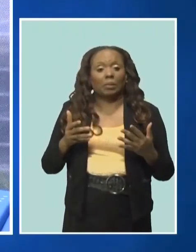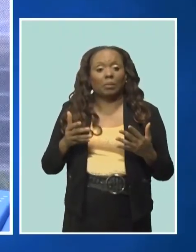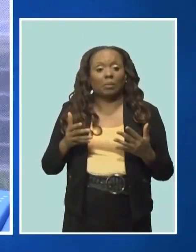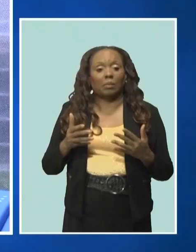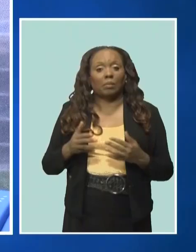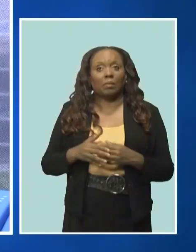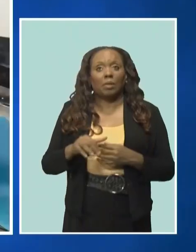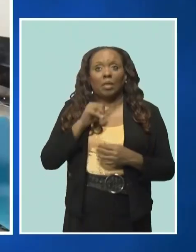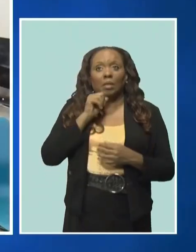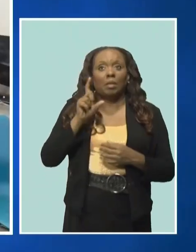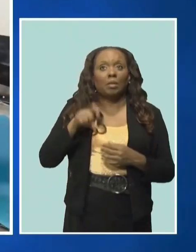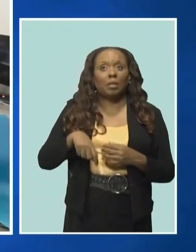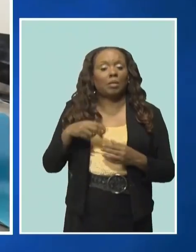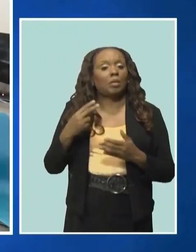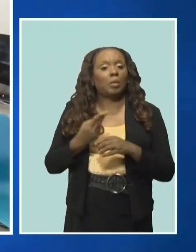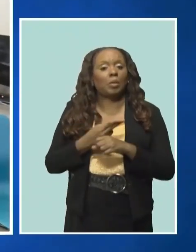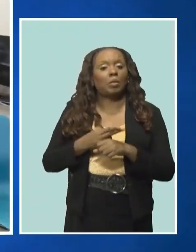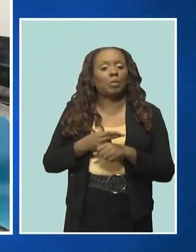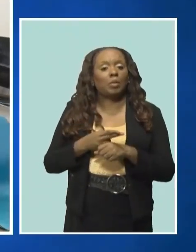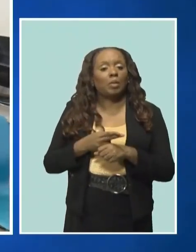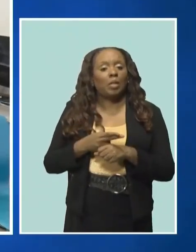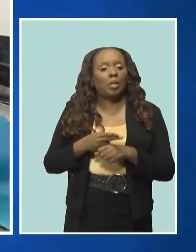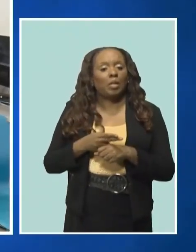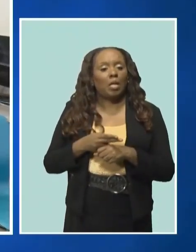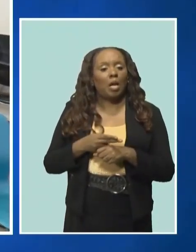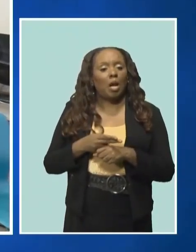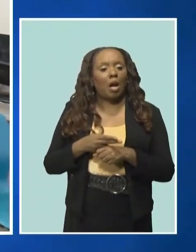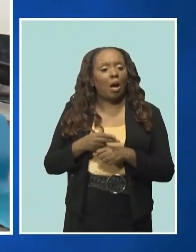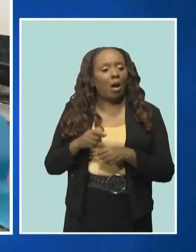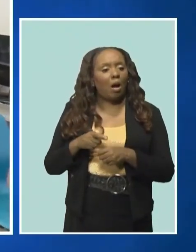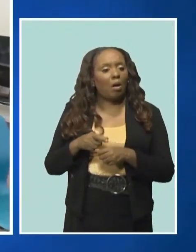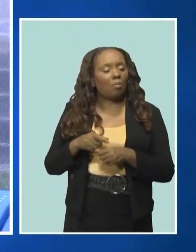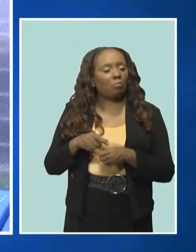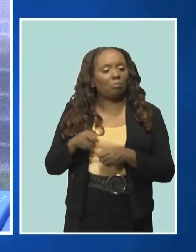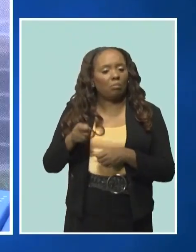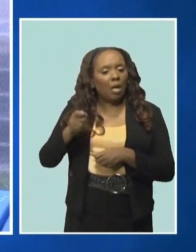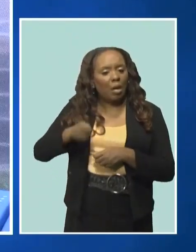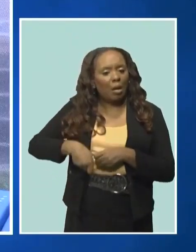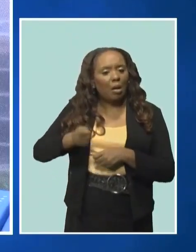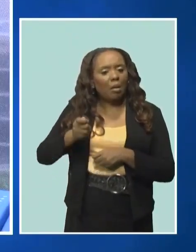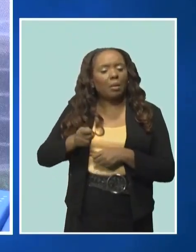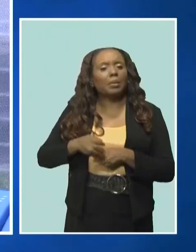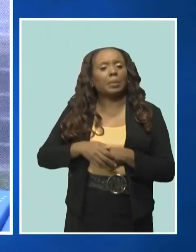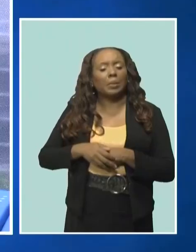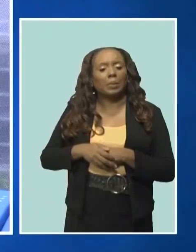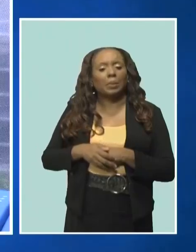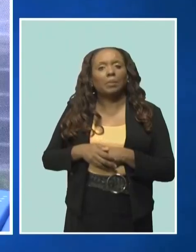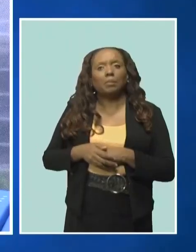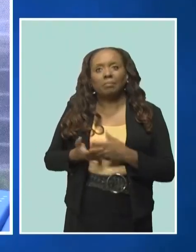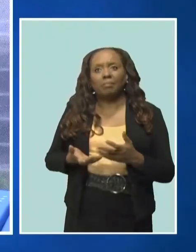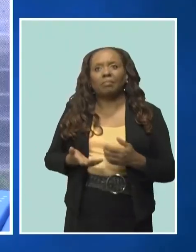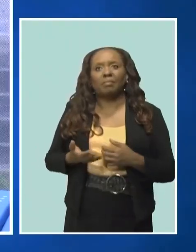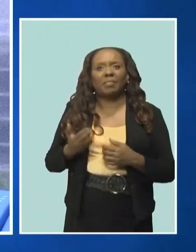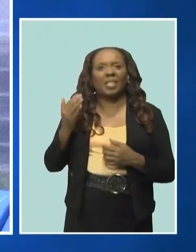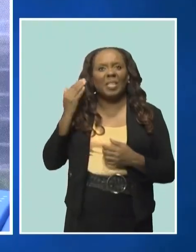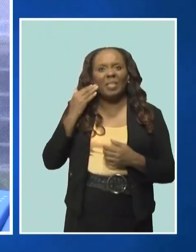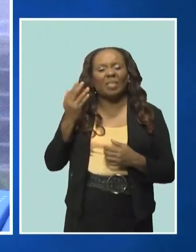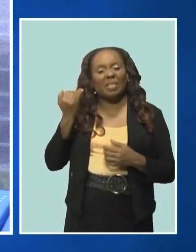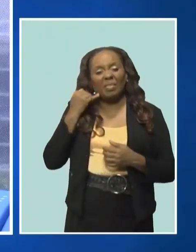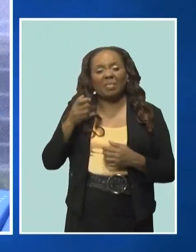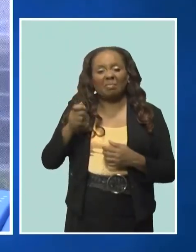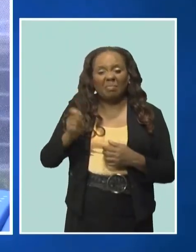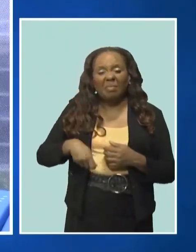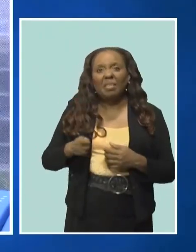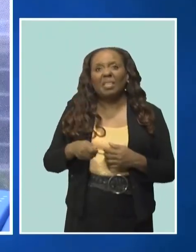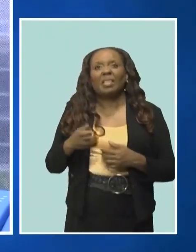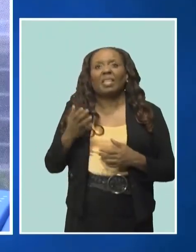necessarily have to use the Visa and MasterCard options, which is kind of a catch-22 because they know that's part of